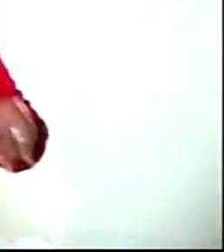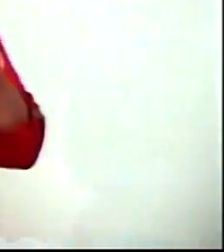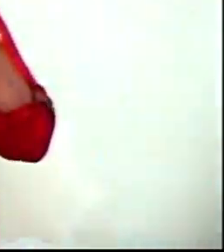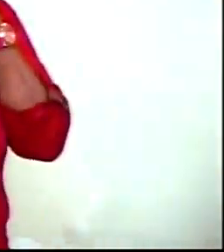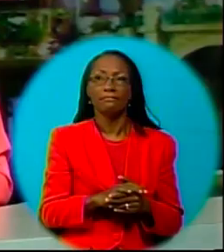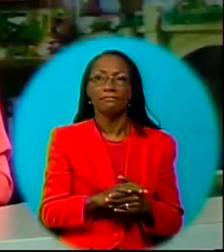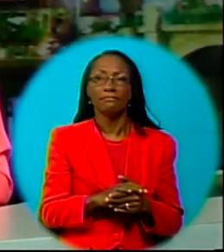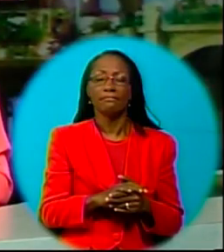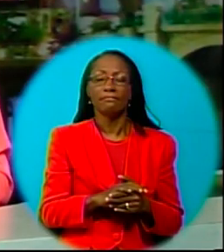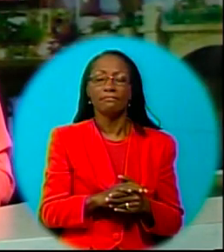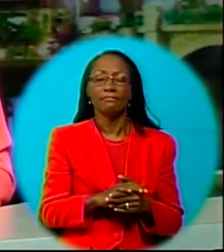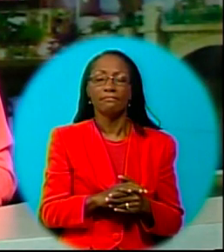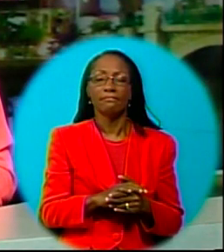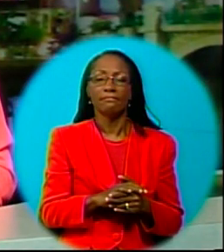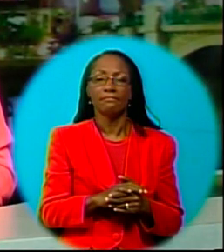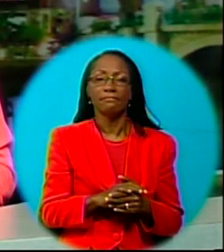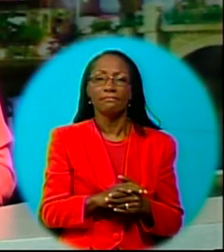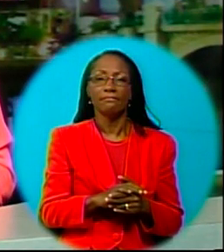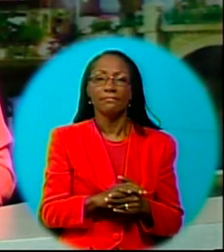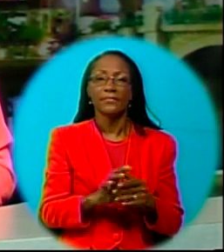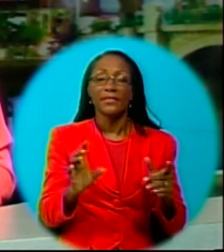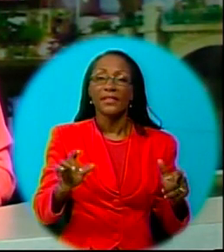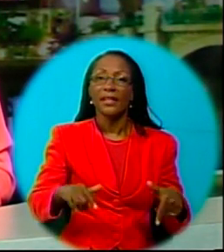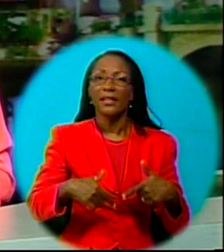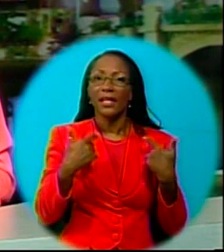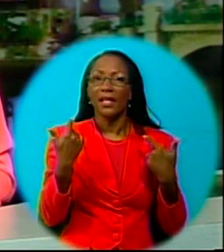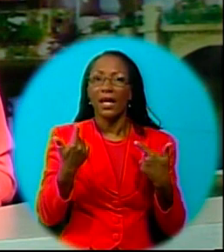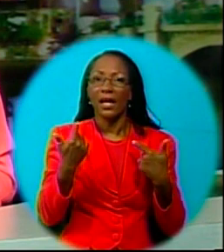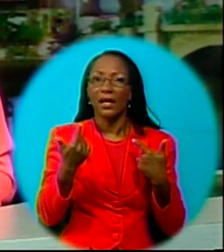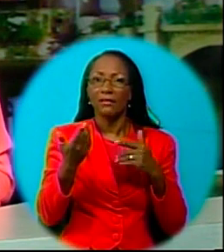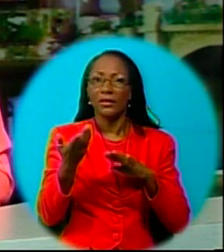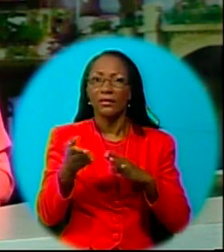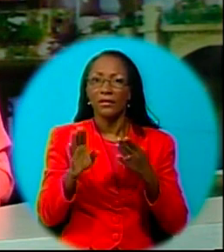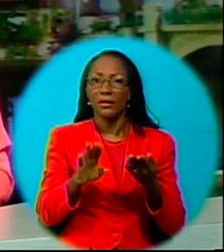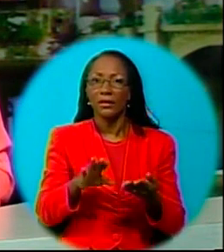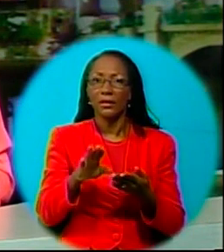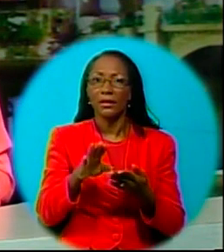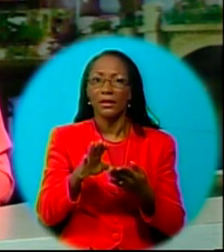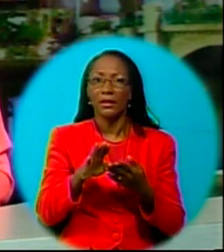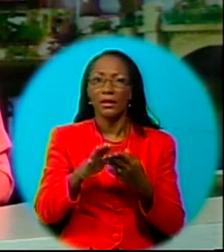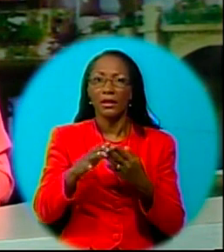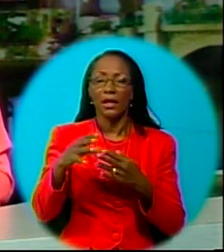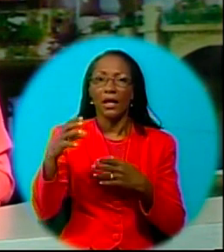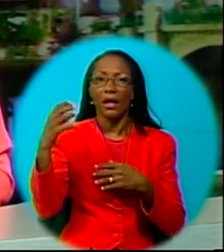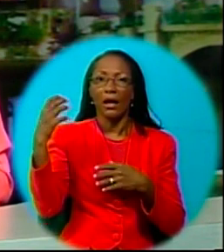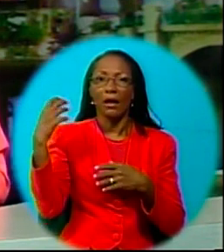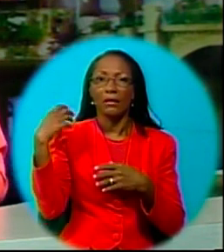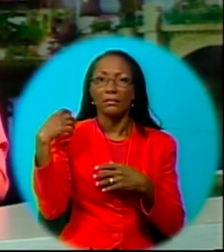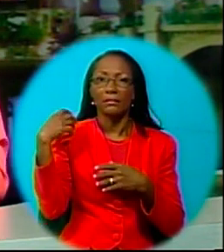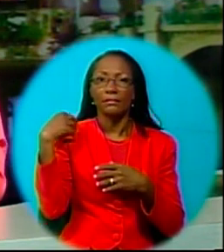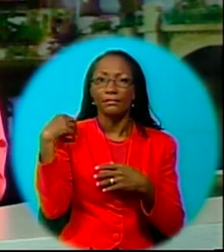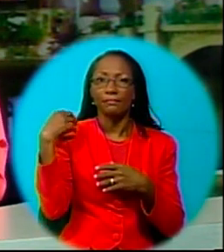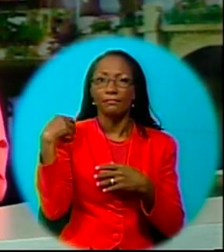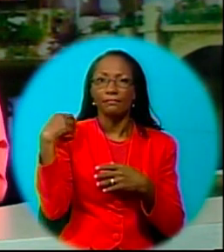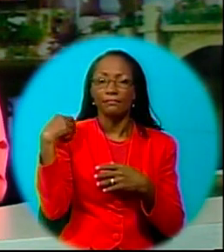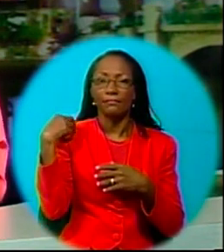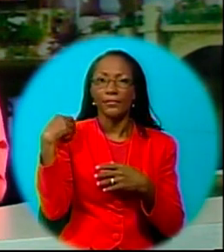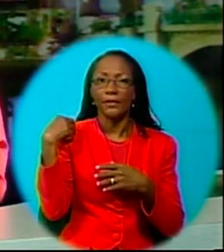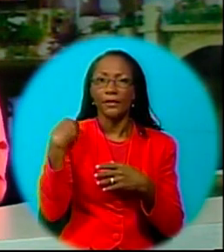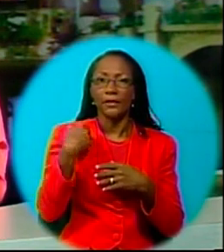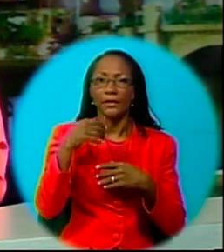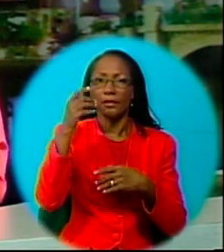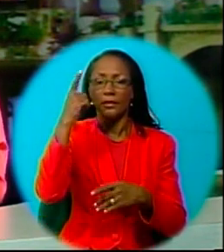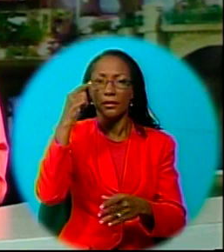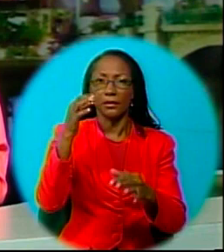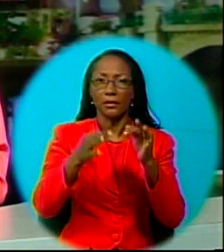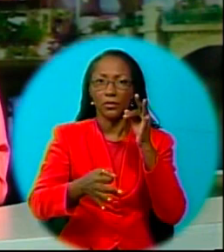office. Well, the life of the late former Chief Justice Sir Dennis Williams was celebrated during a special